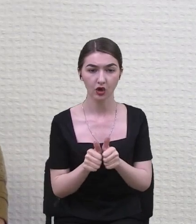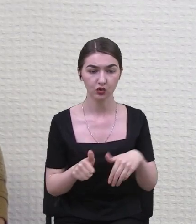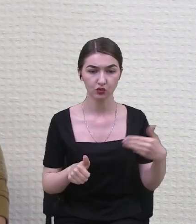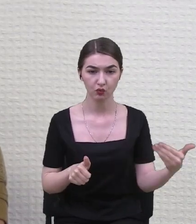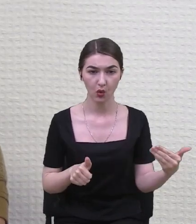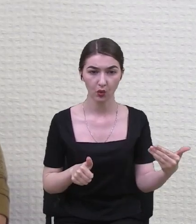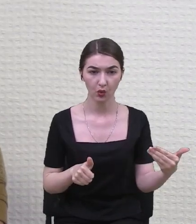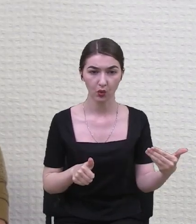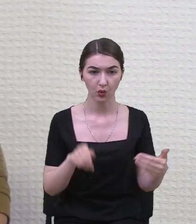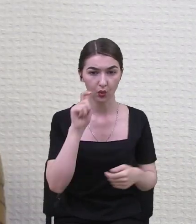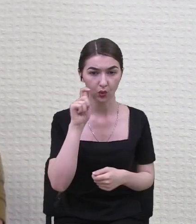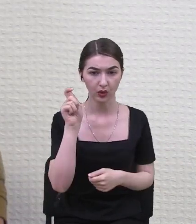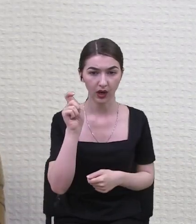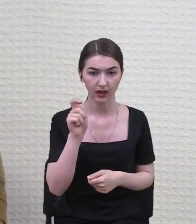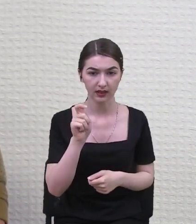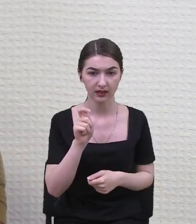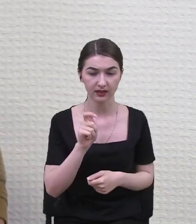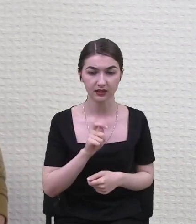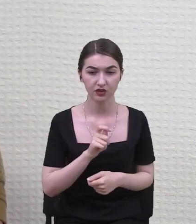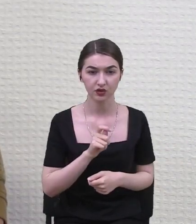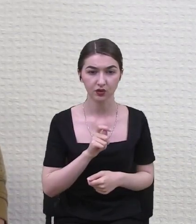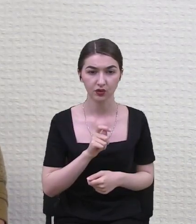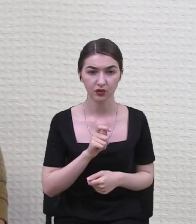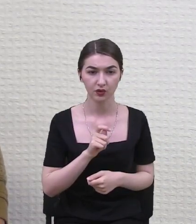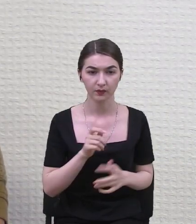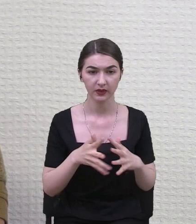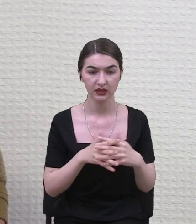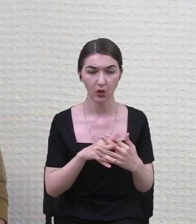the issues of agricultural accidents and